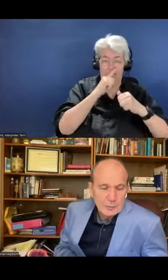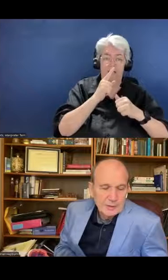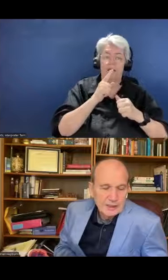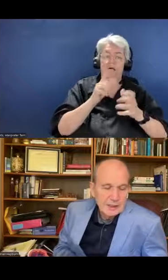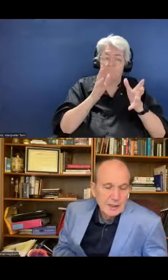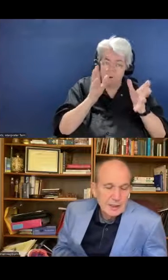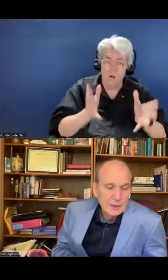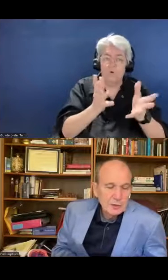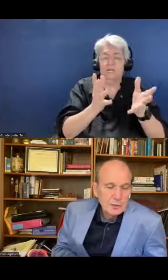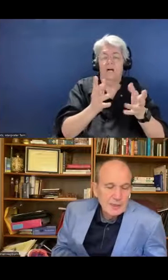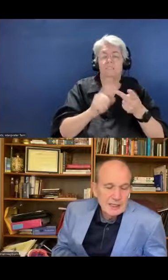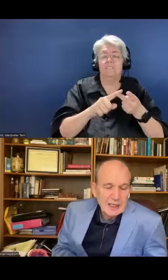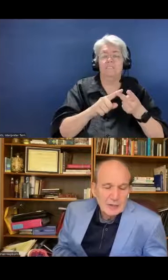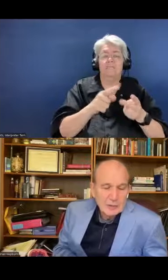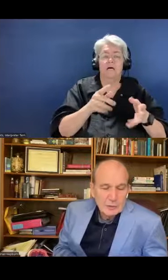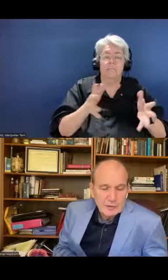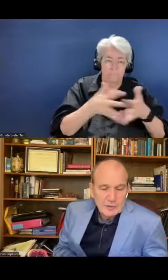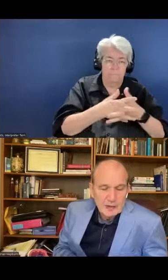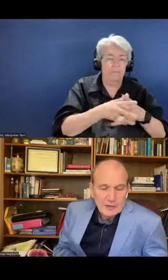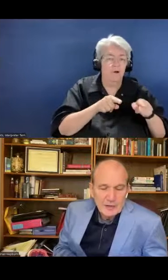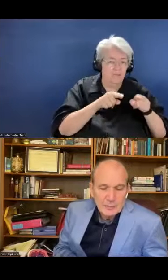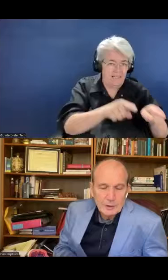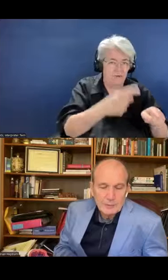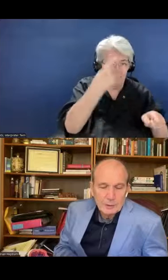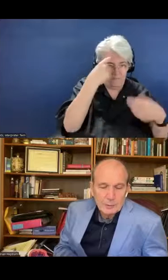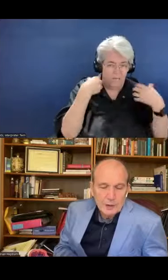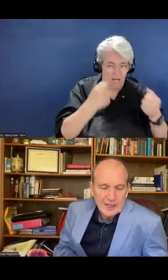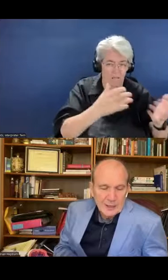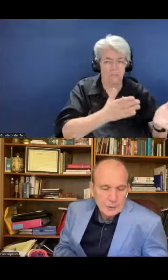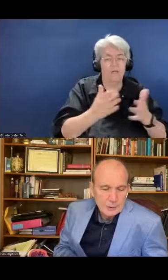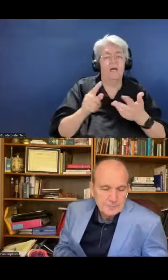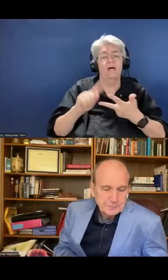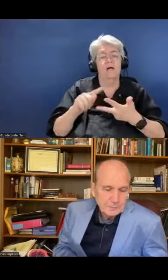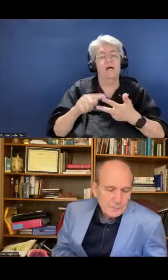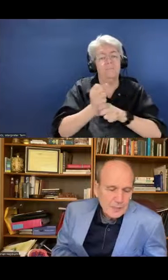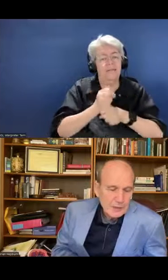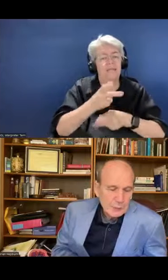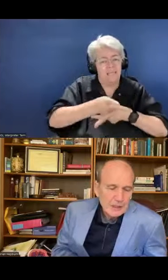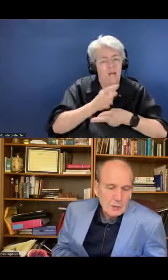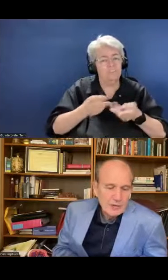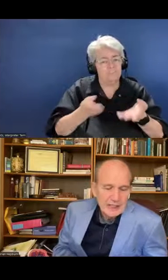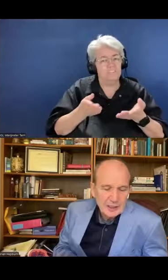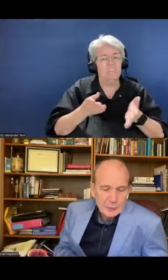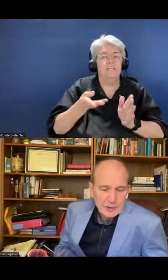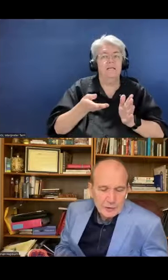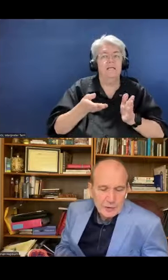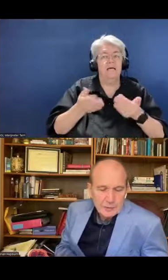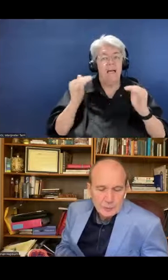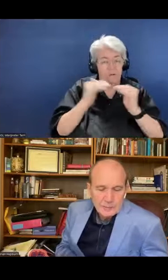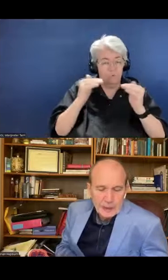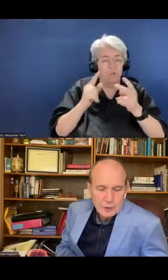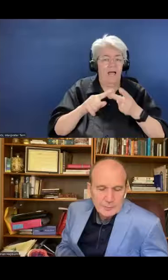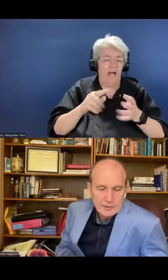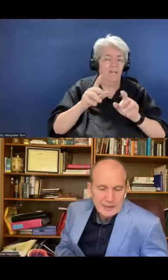health and well-being. 2, make care and services accessible, affordable, and equitable. 3, use data and research